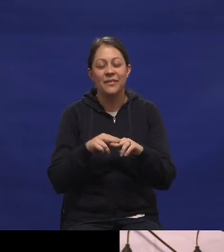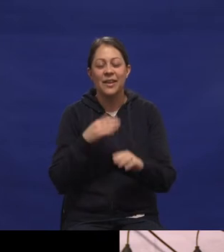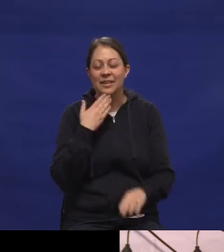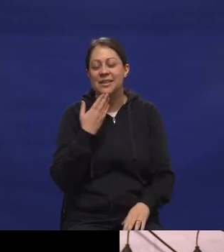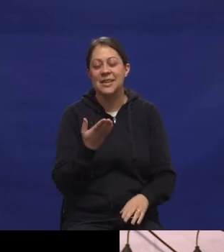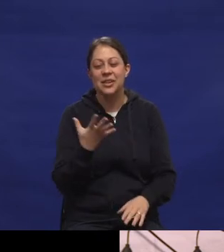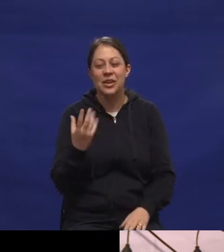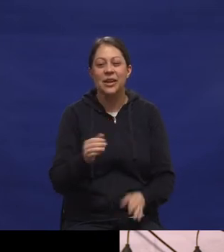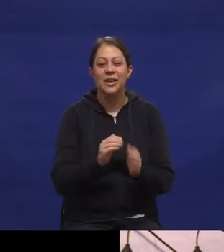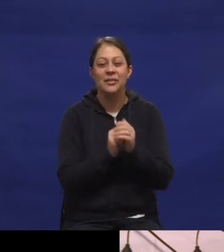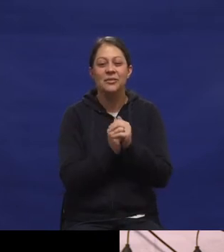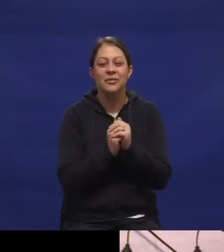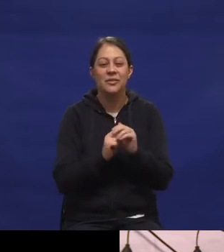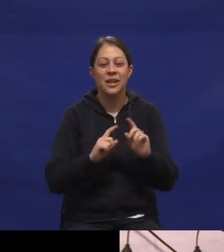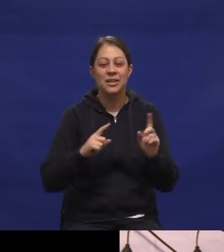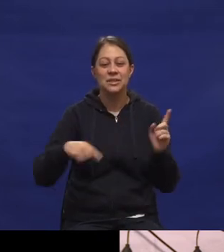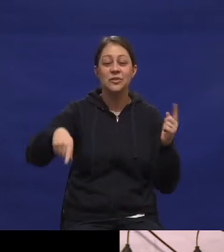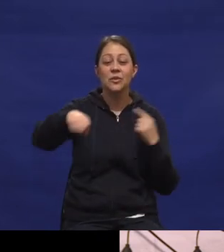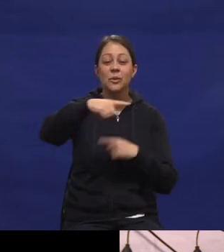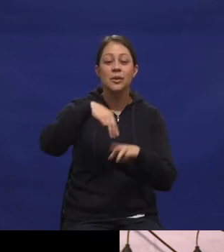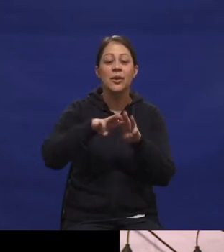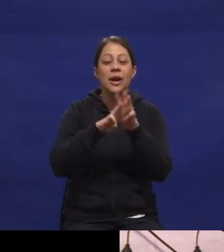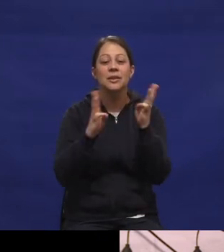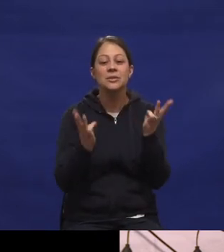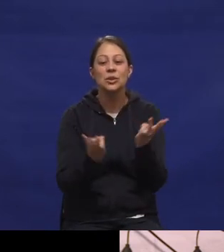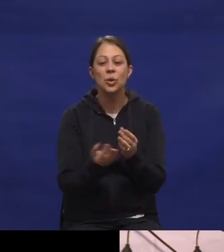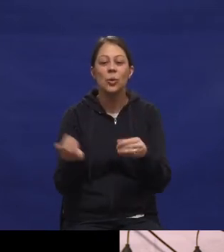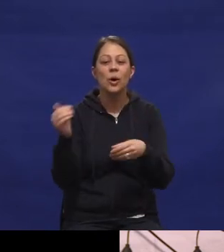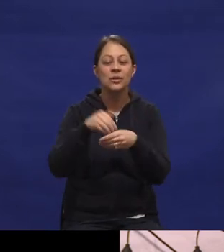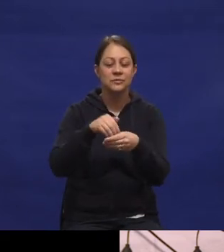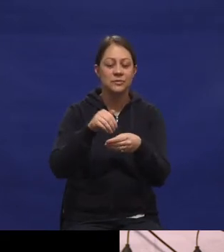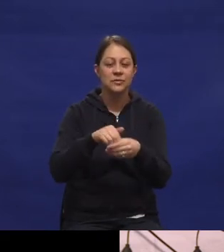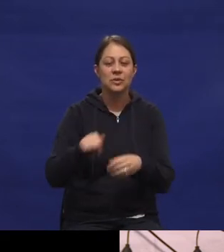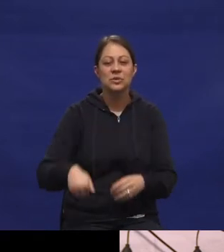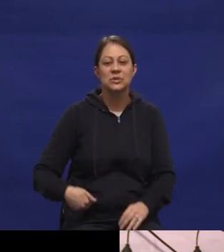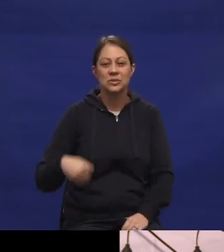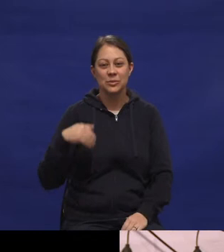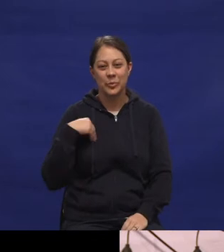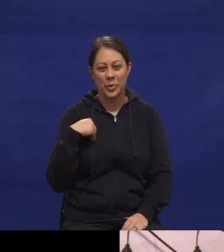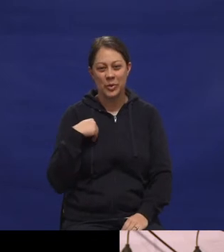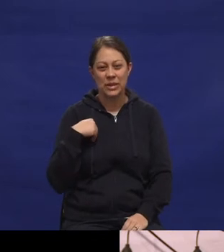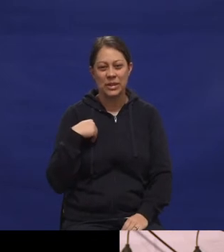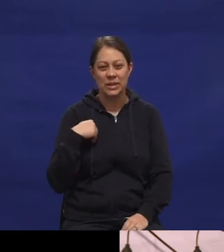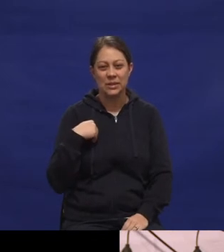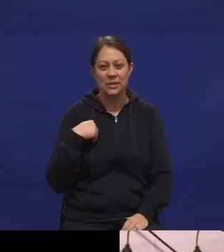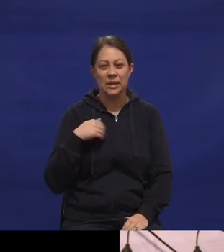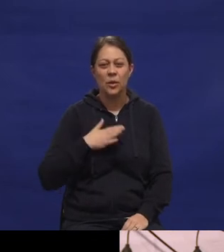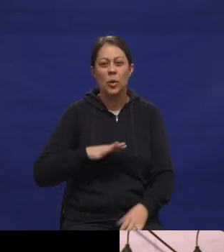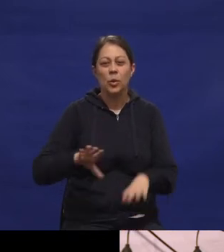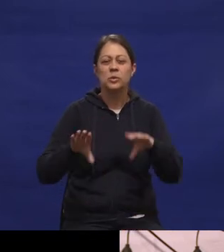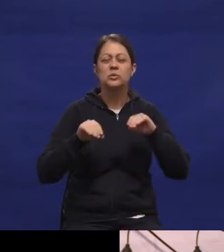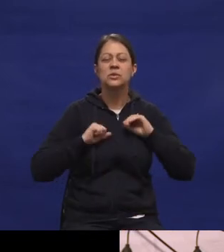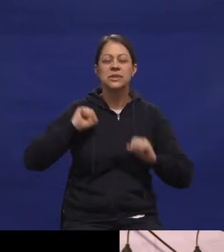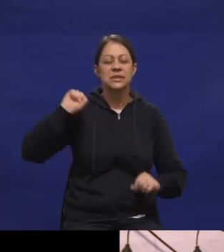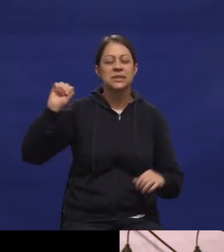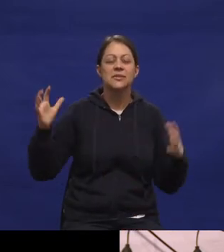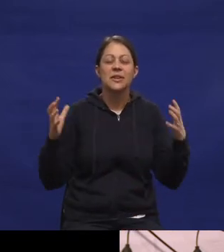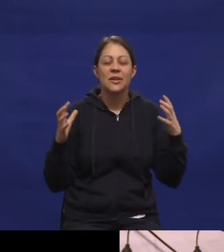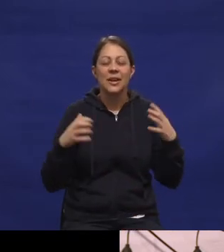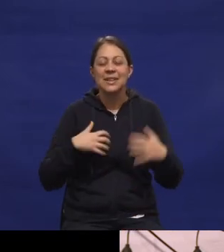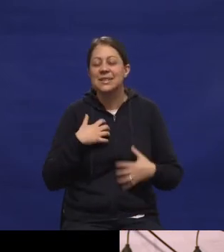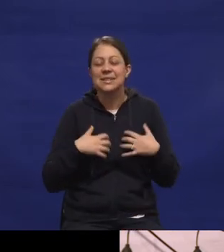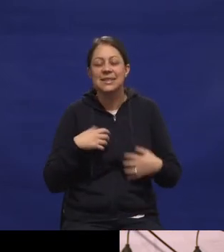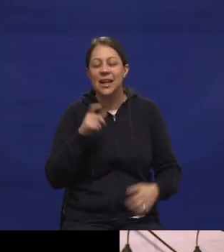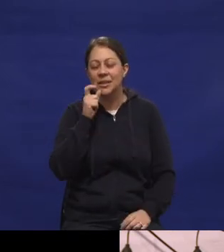morning. And I ask now, Lord, that we would take this encouraging, exciting word filled with all kinds of